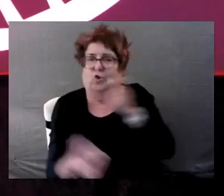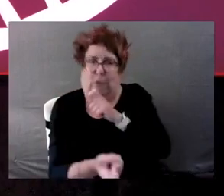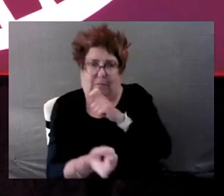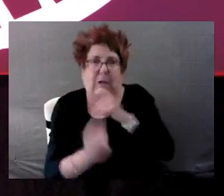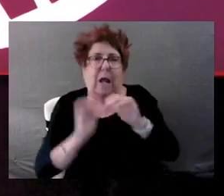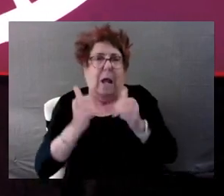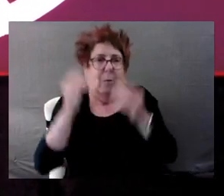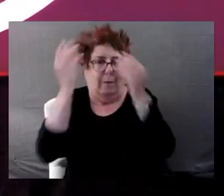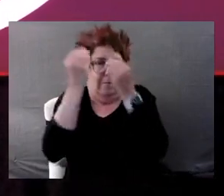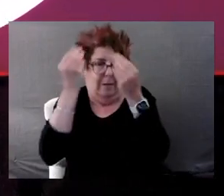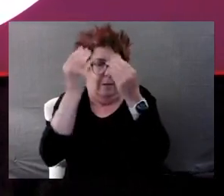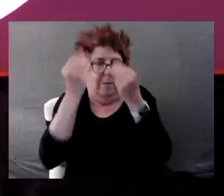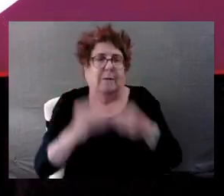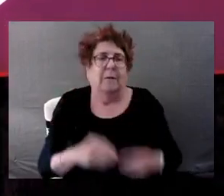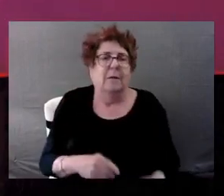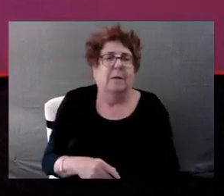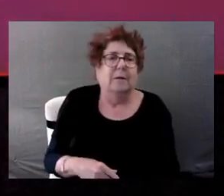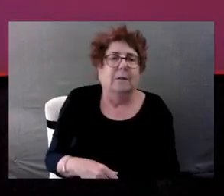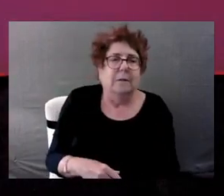E. E.